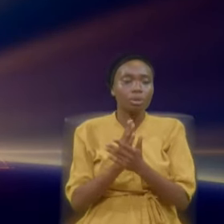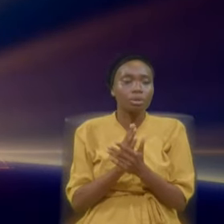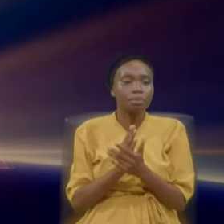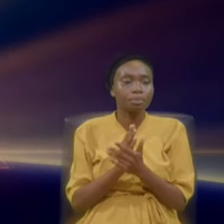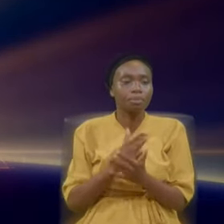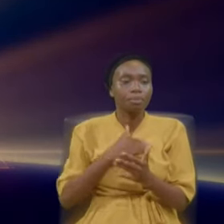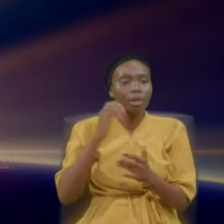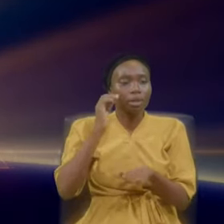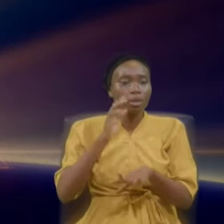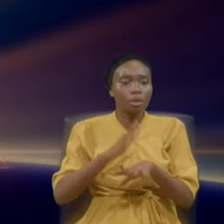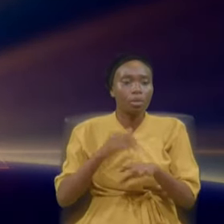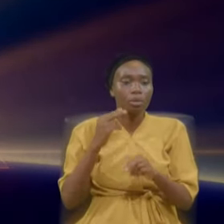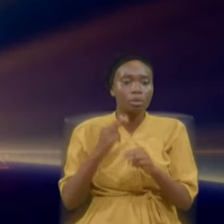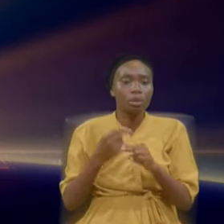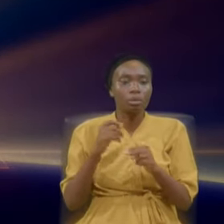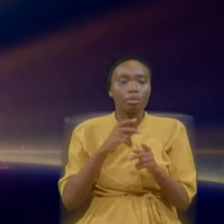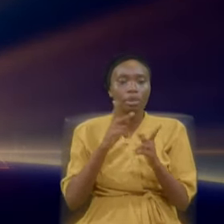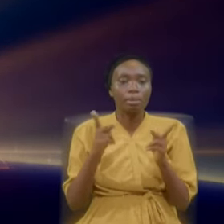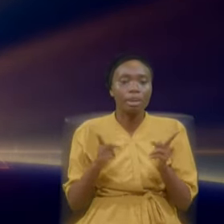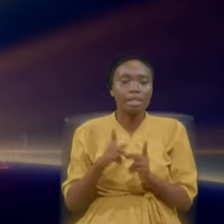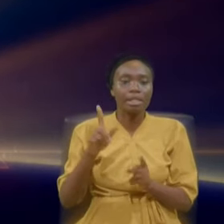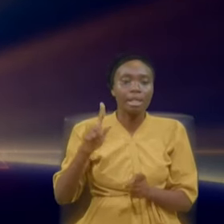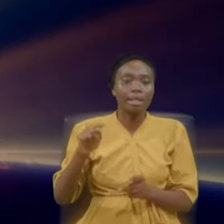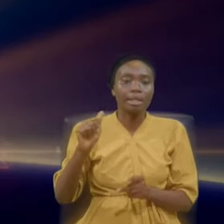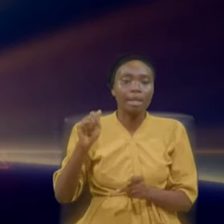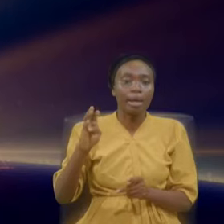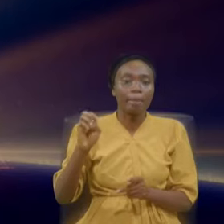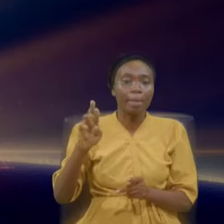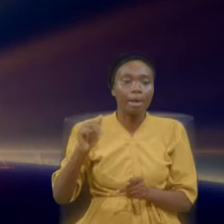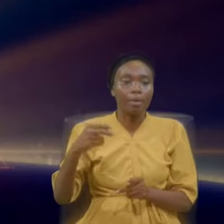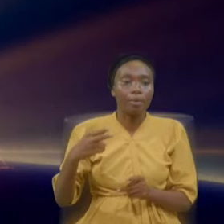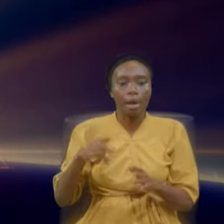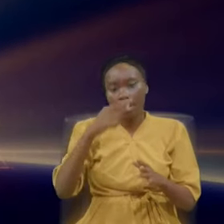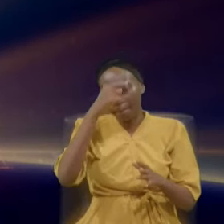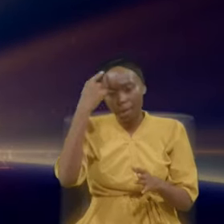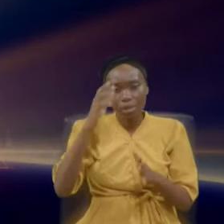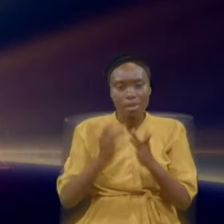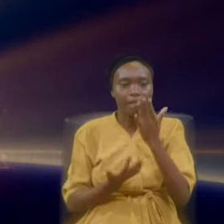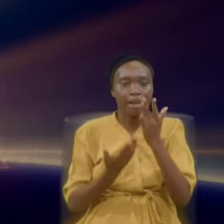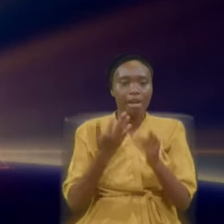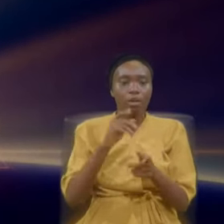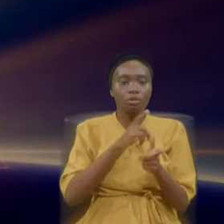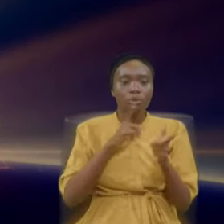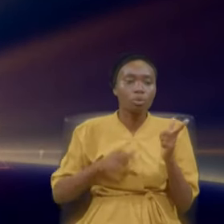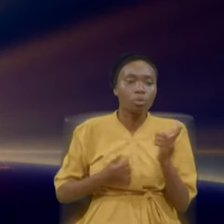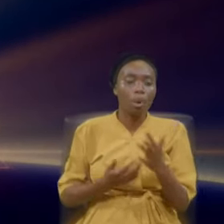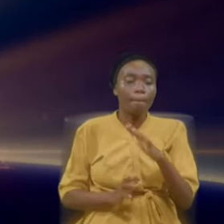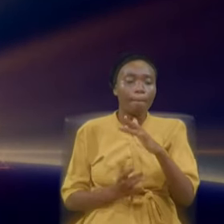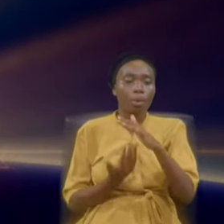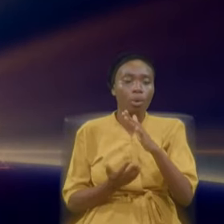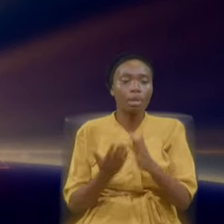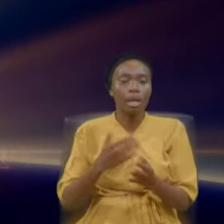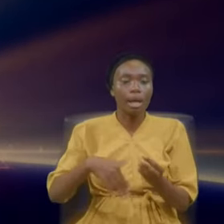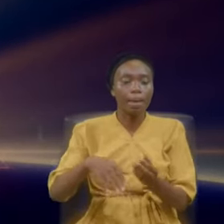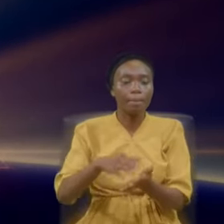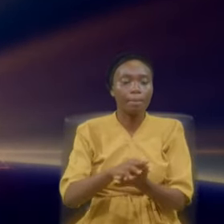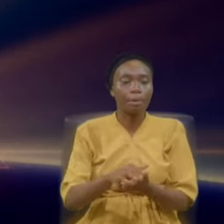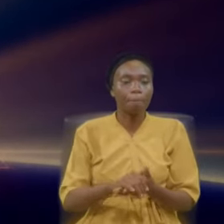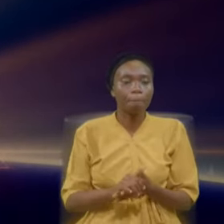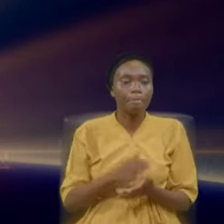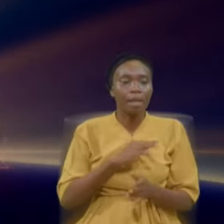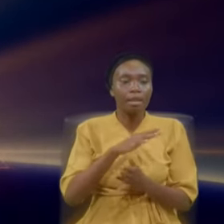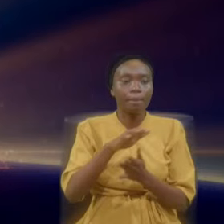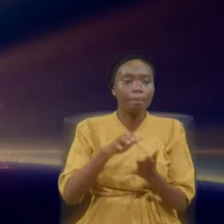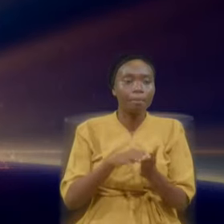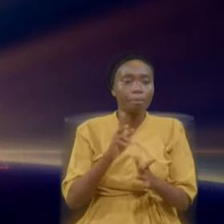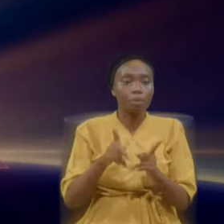quenched. And he called the name of the place Taberah, because the fire of the Lord burnt among them. And the